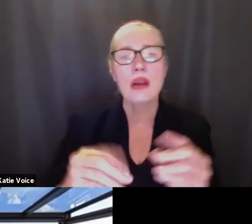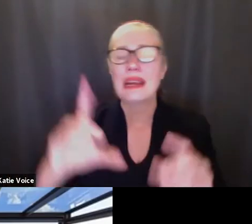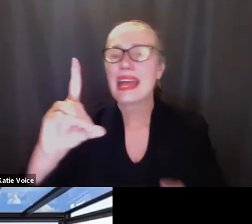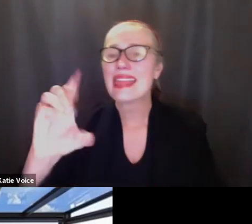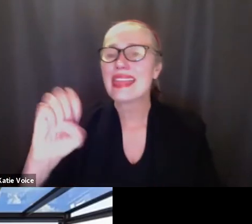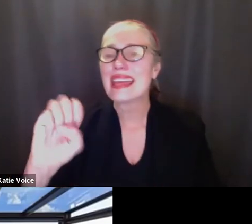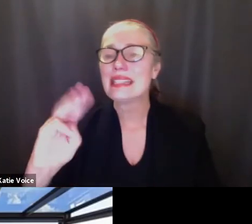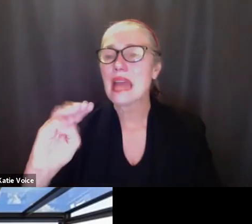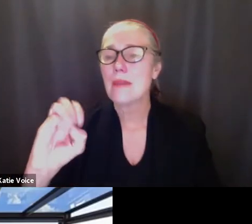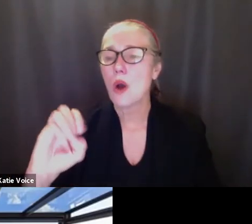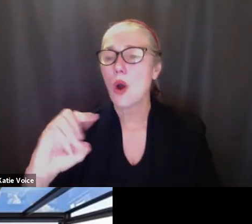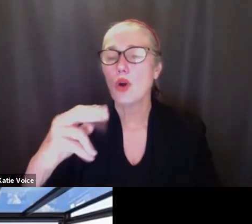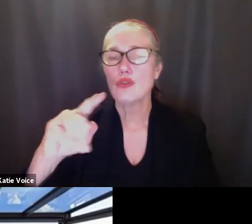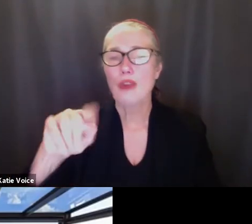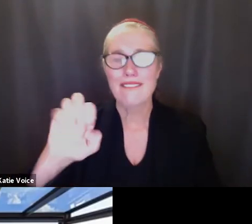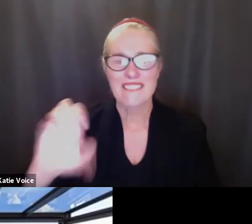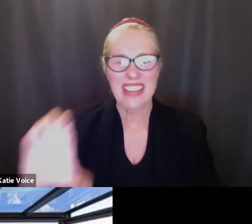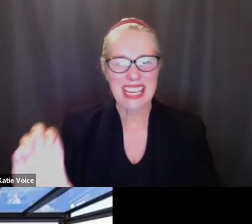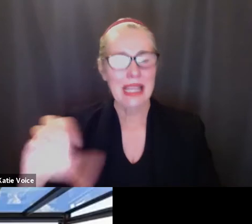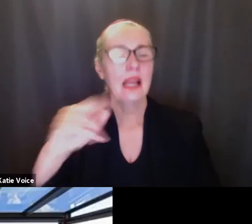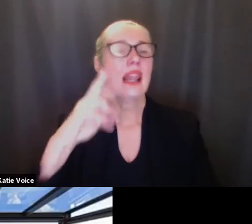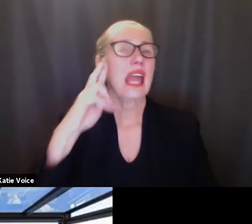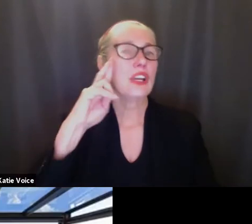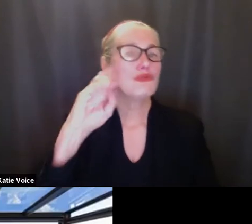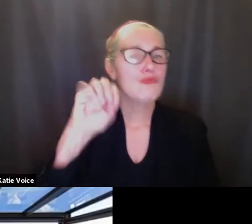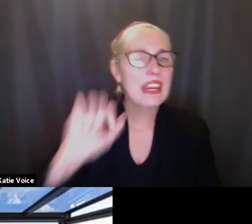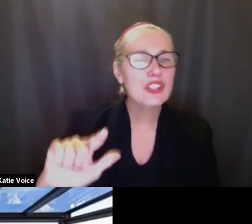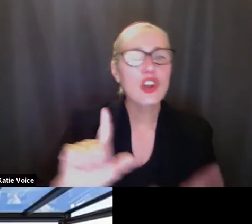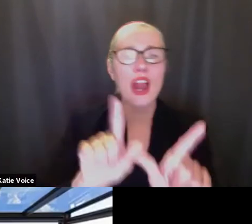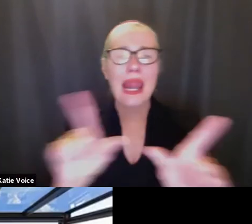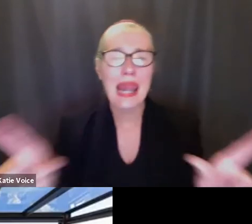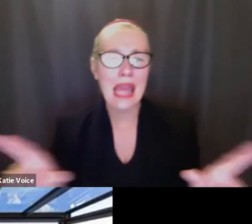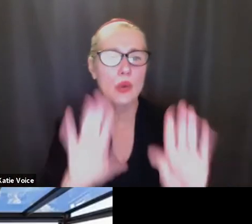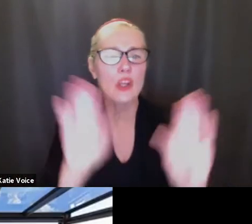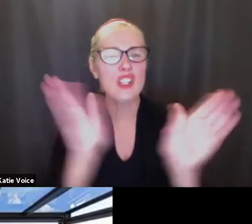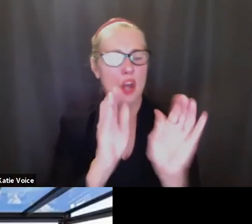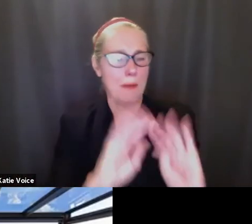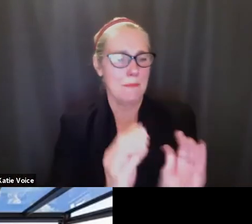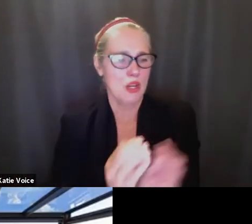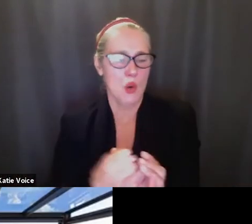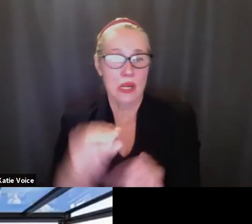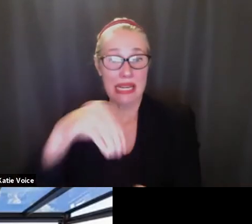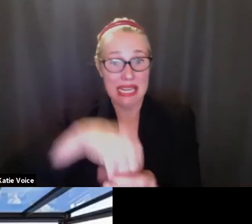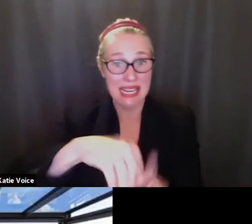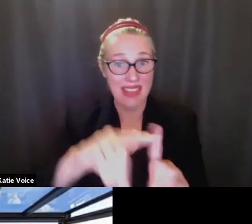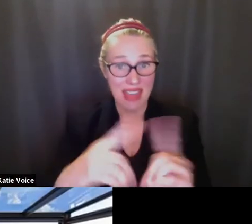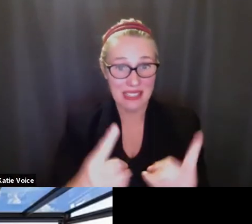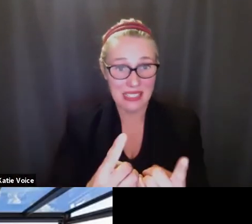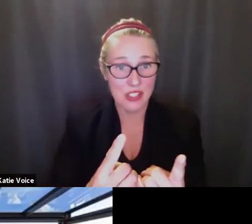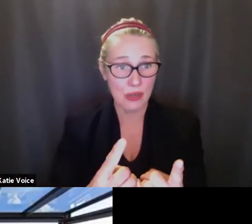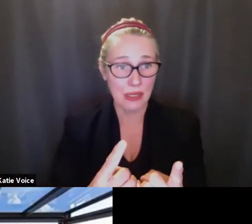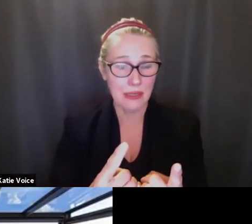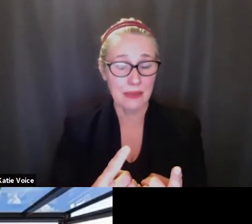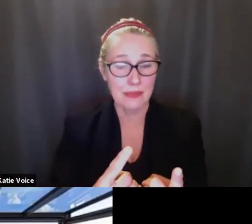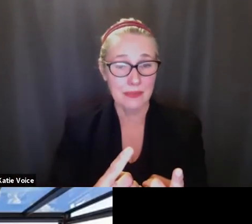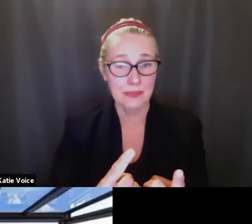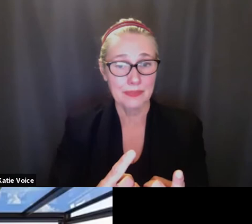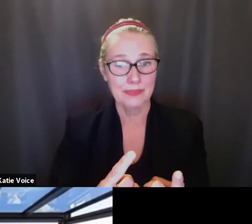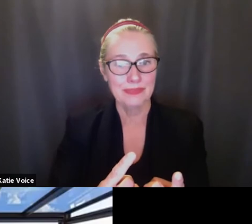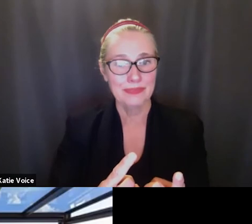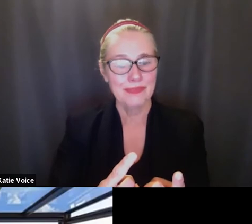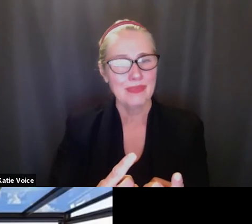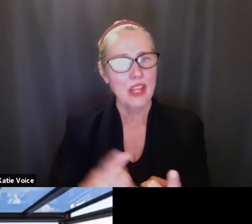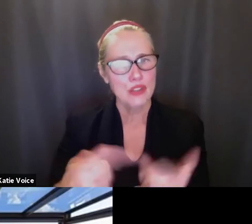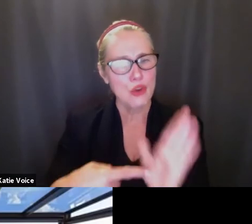the racial and the language minority groups that make up the districts so that they have great